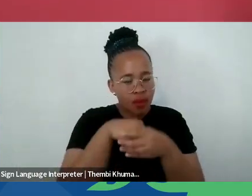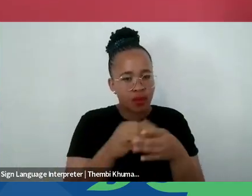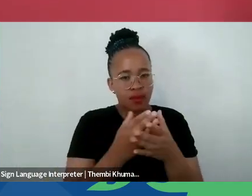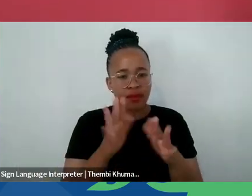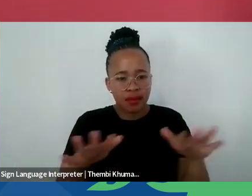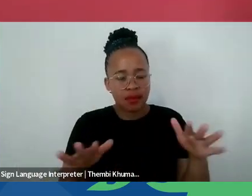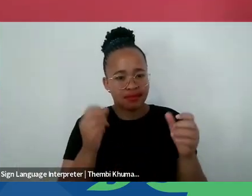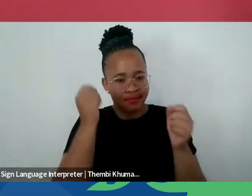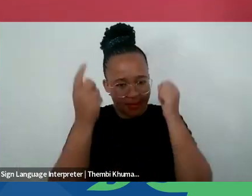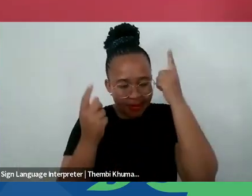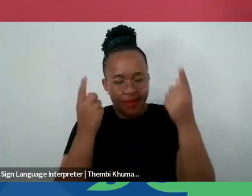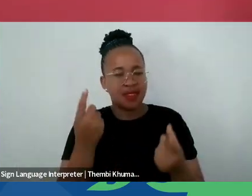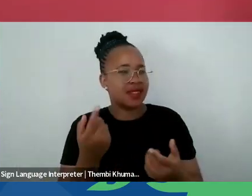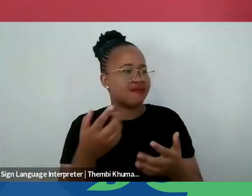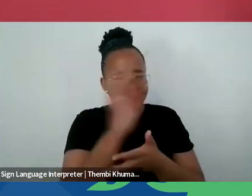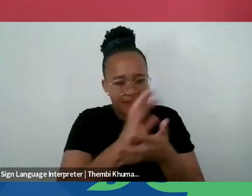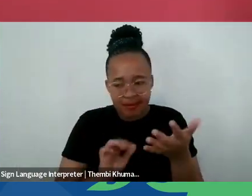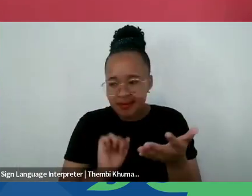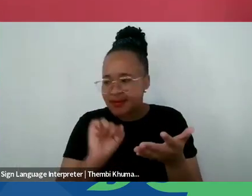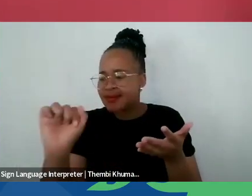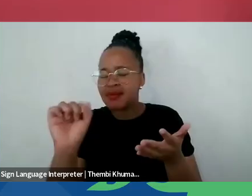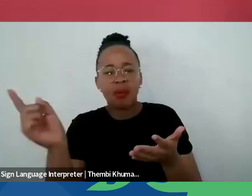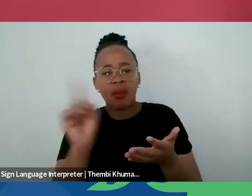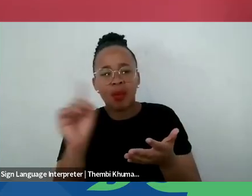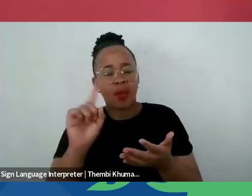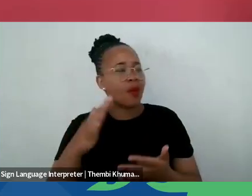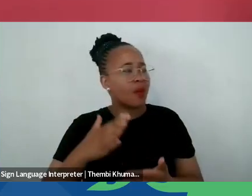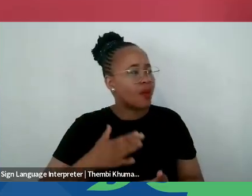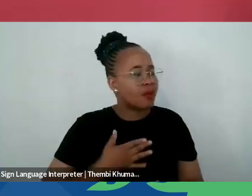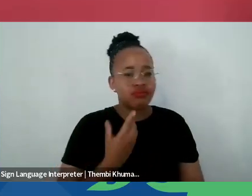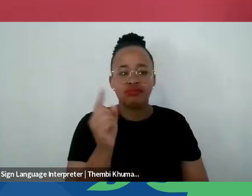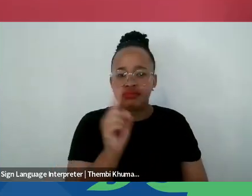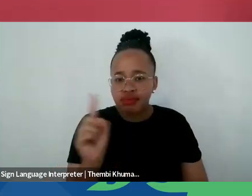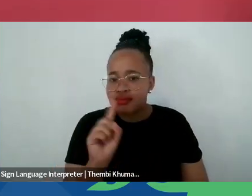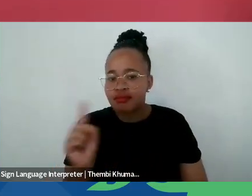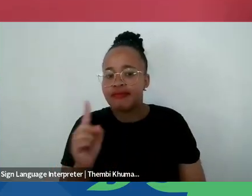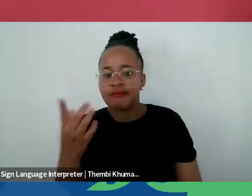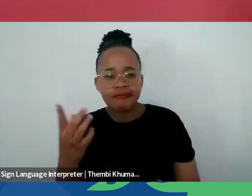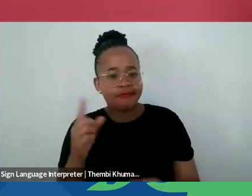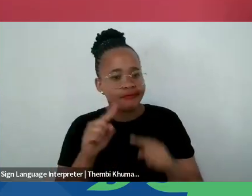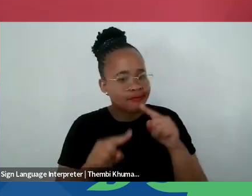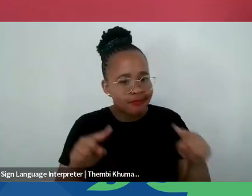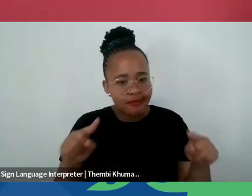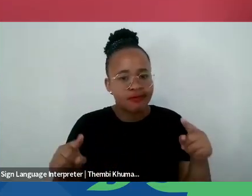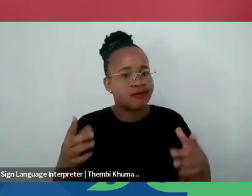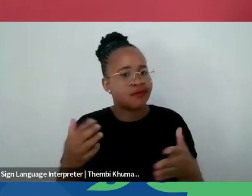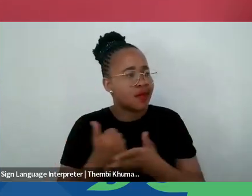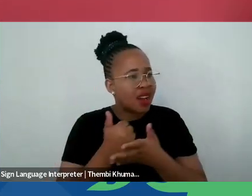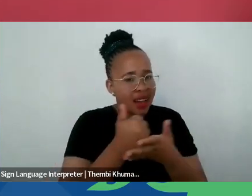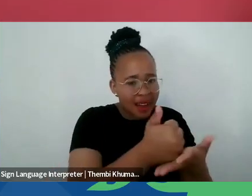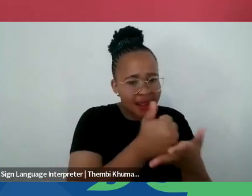experiences were, what their healthcare needs were, and what their preferences were in terms of what would help them reduce